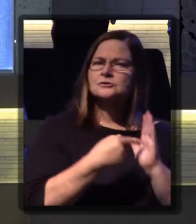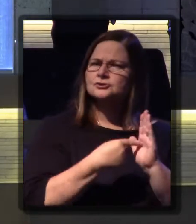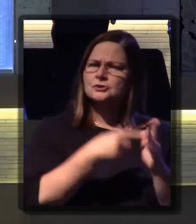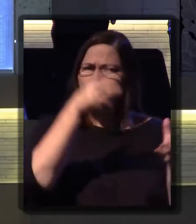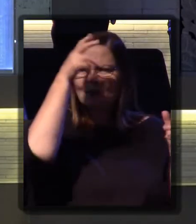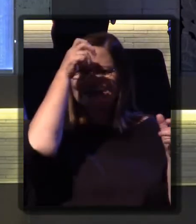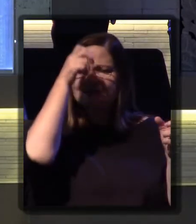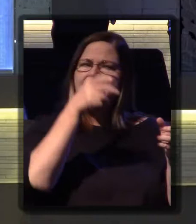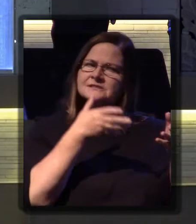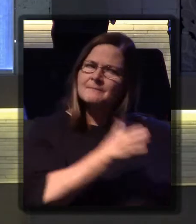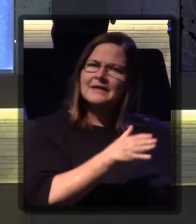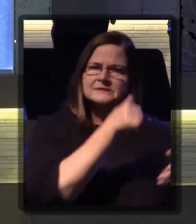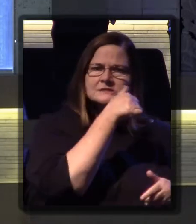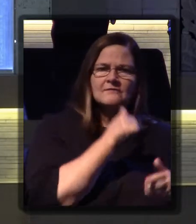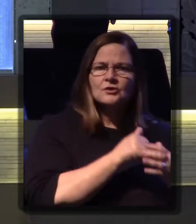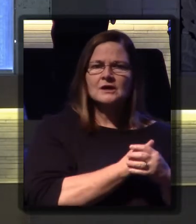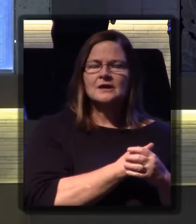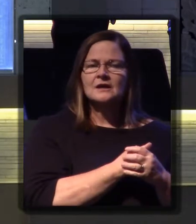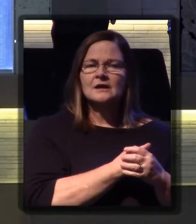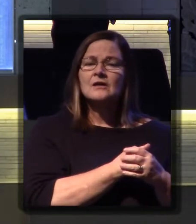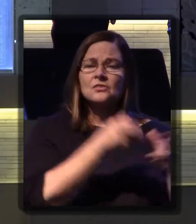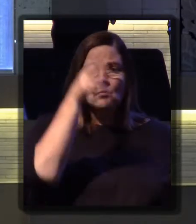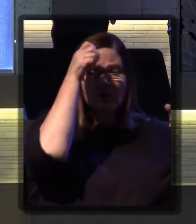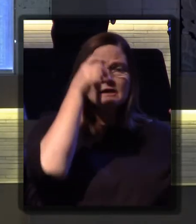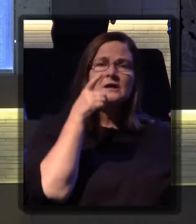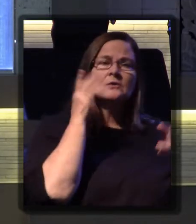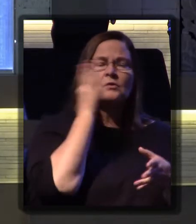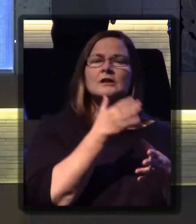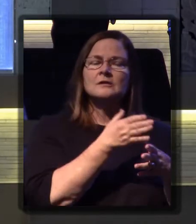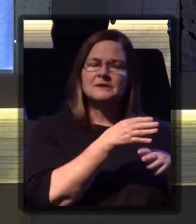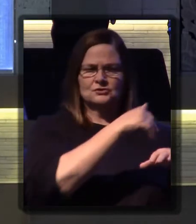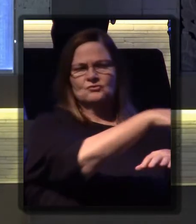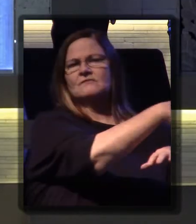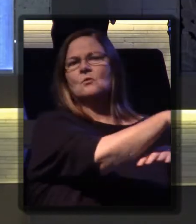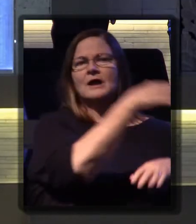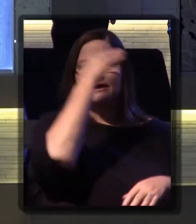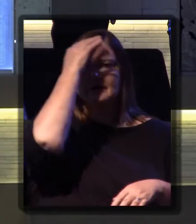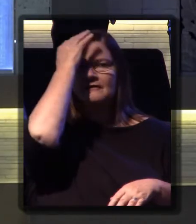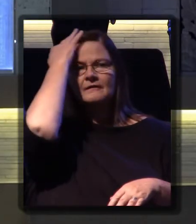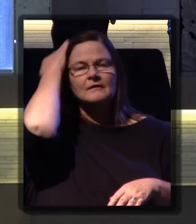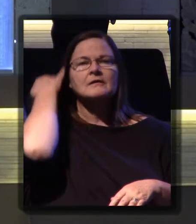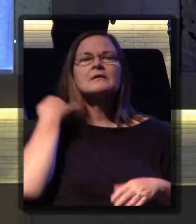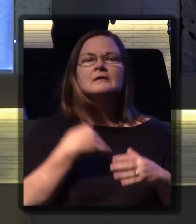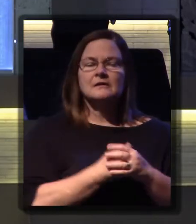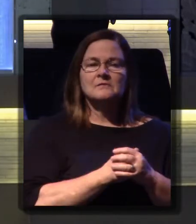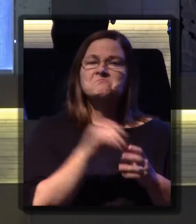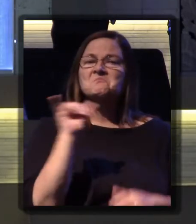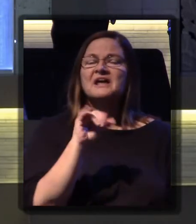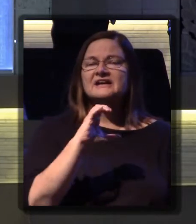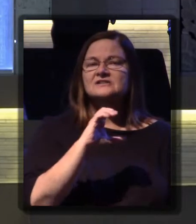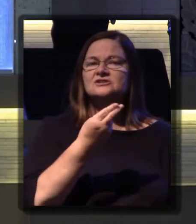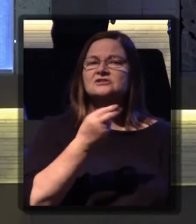by the psalmist tells us that wickedness is the path to suffering. The wicked will